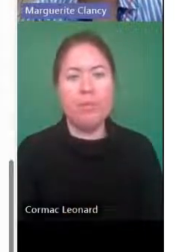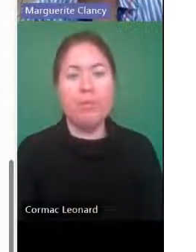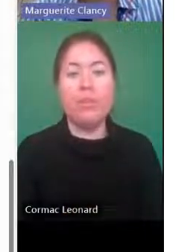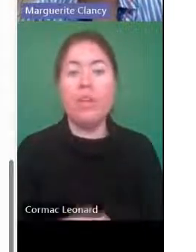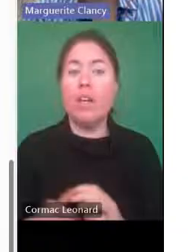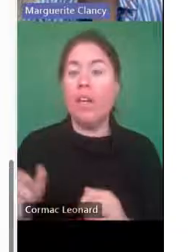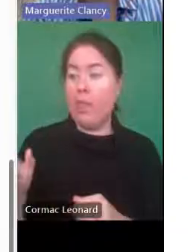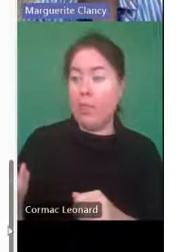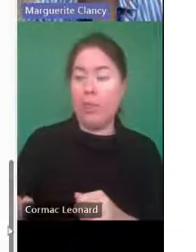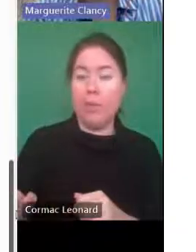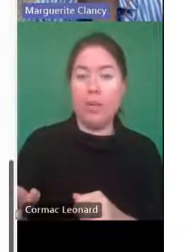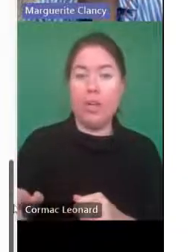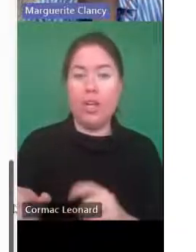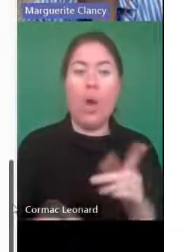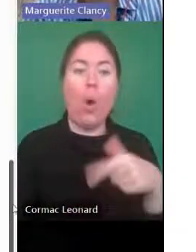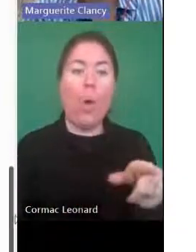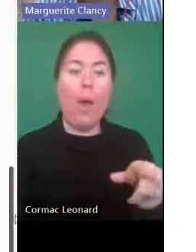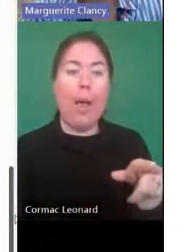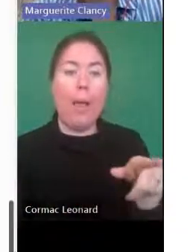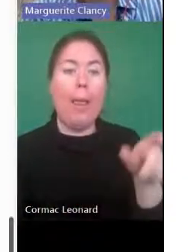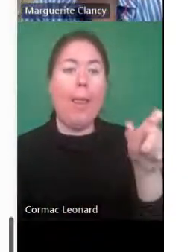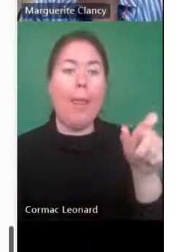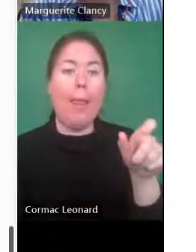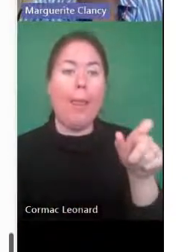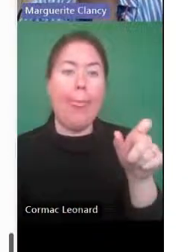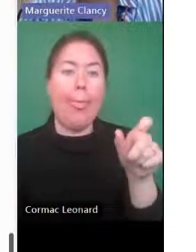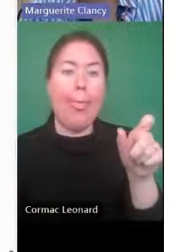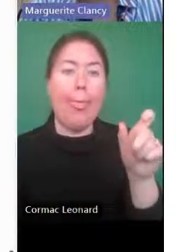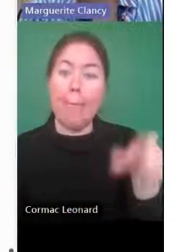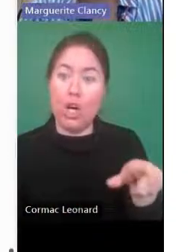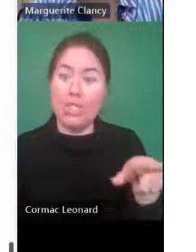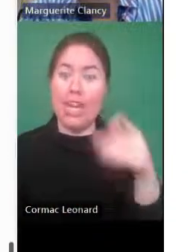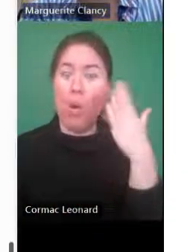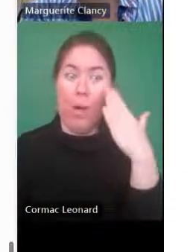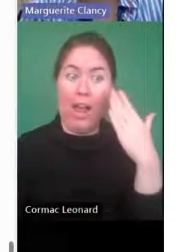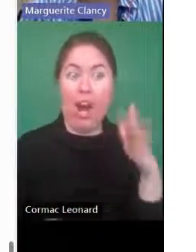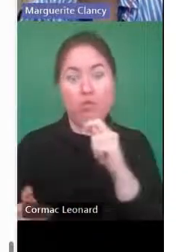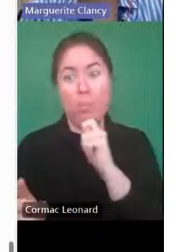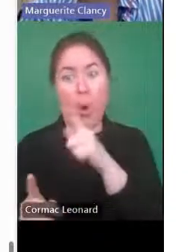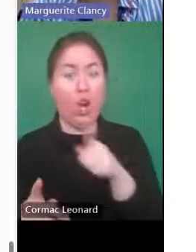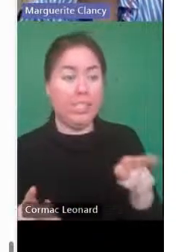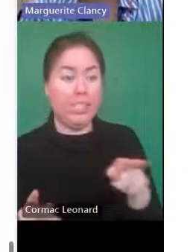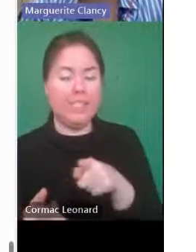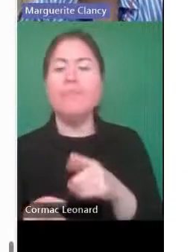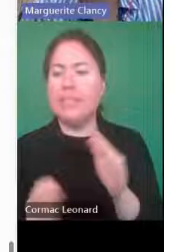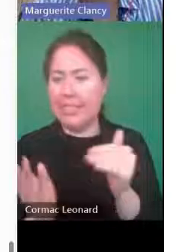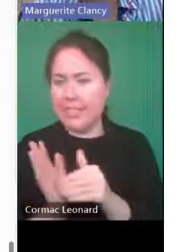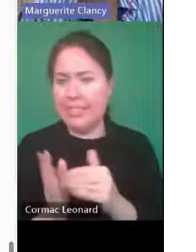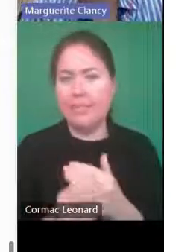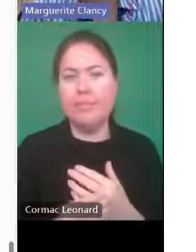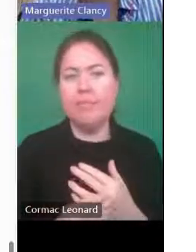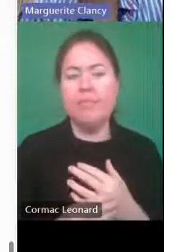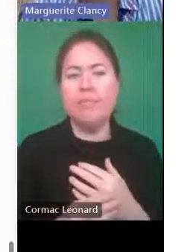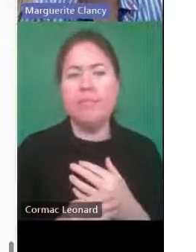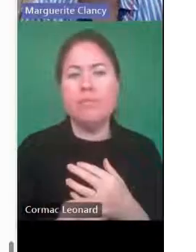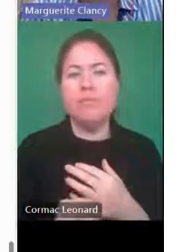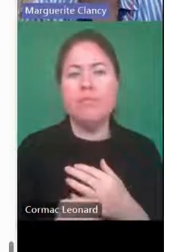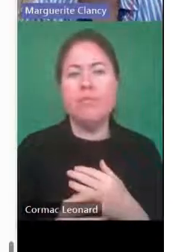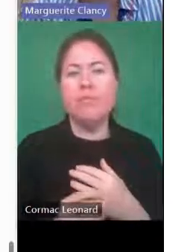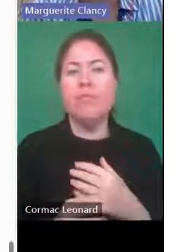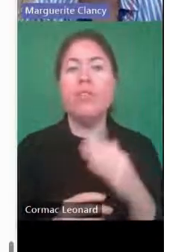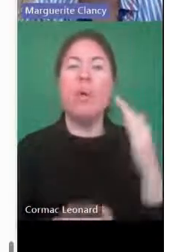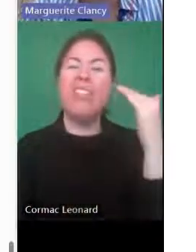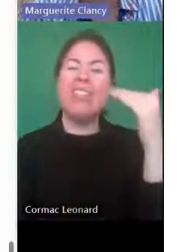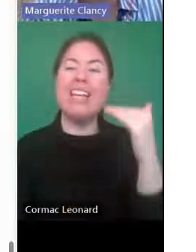made? Yes, they have been informed. And then, while these fields aren't mandatory, we would encourage